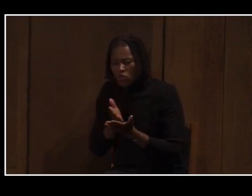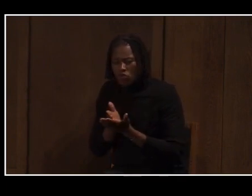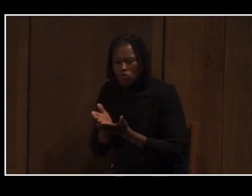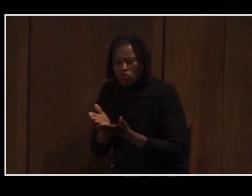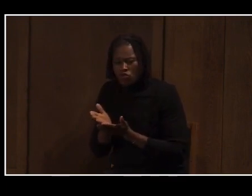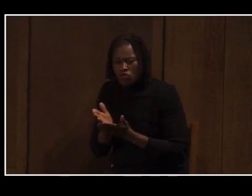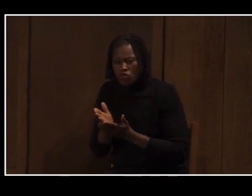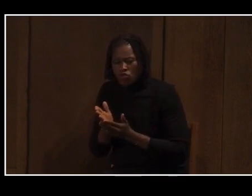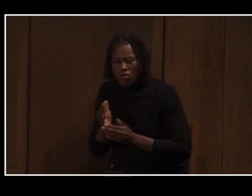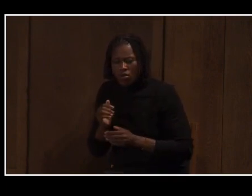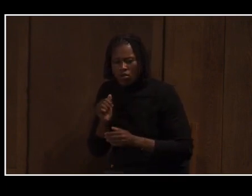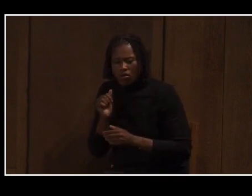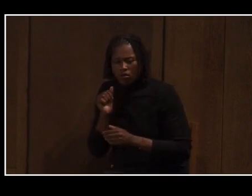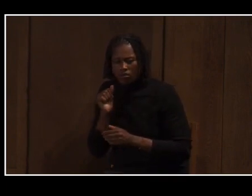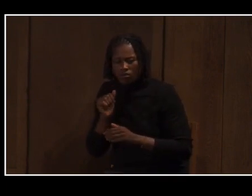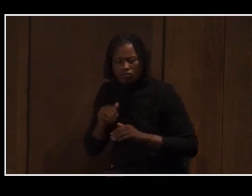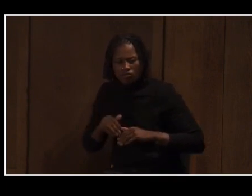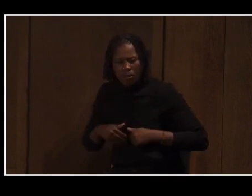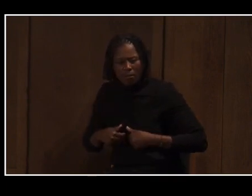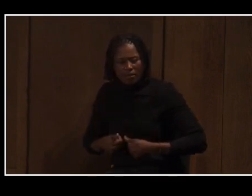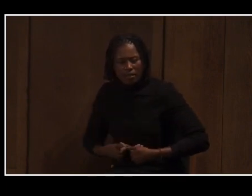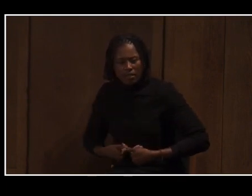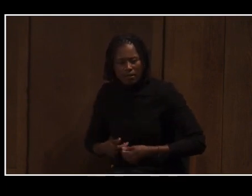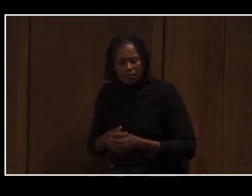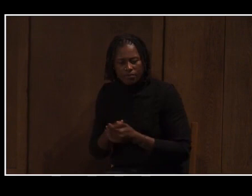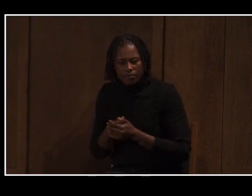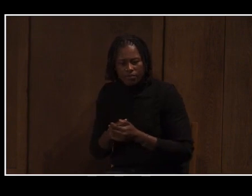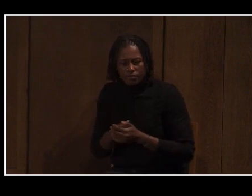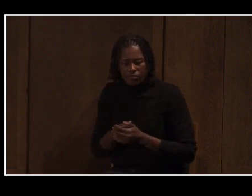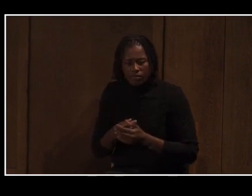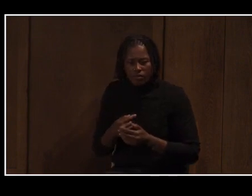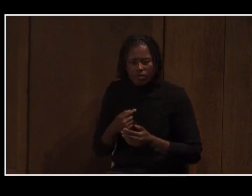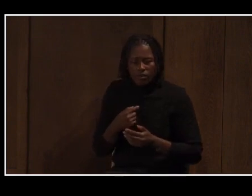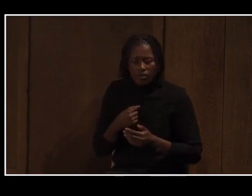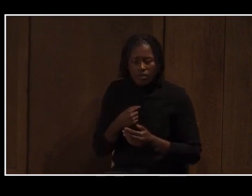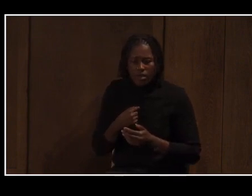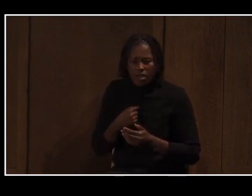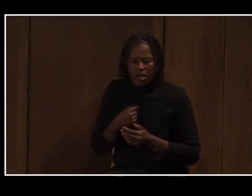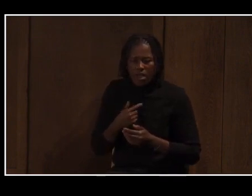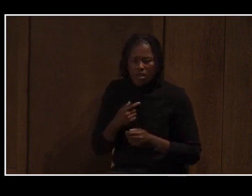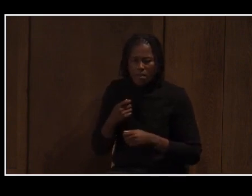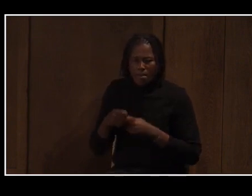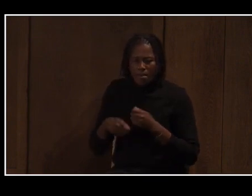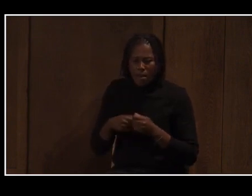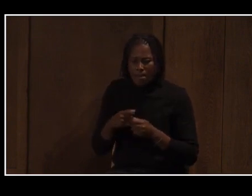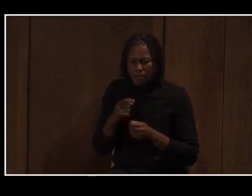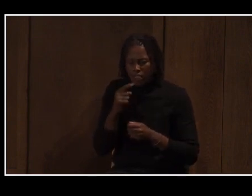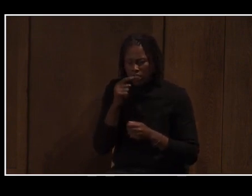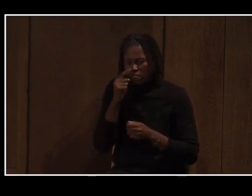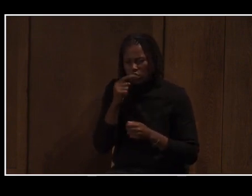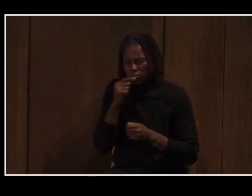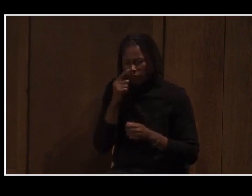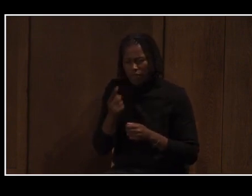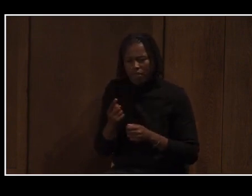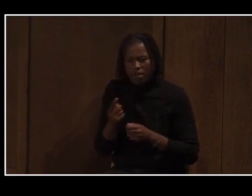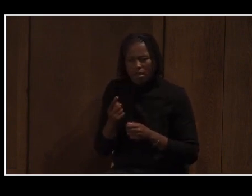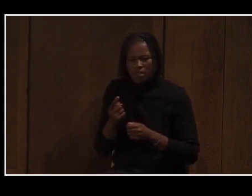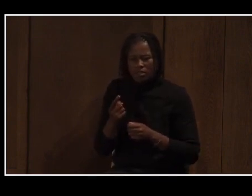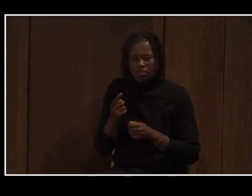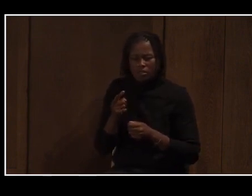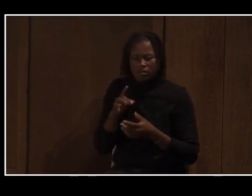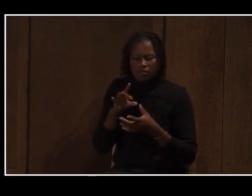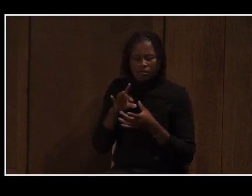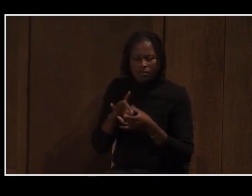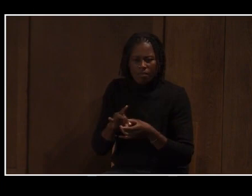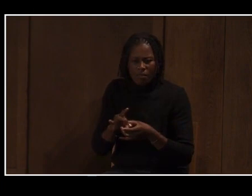postmodern frontiersman, / democratic aristocrat, gentle gentrifier of brownfield brick. What do you believe